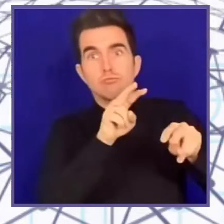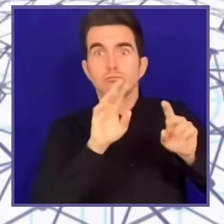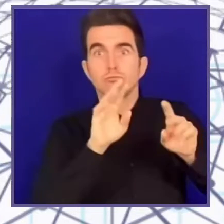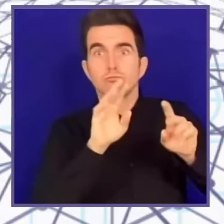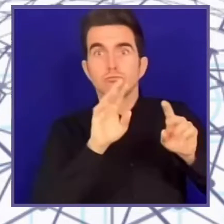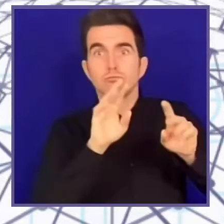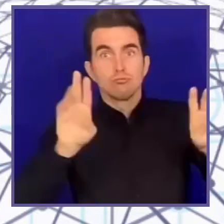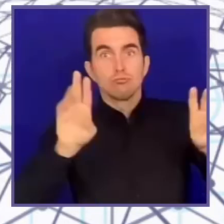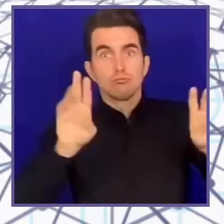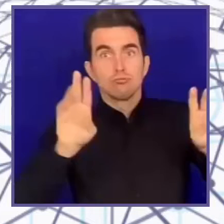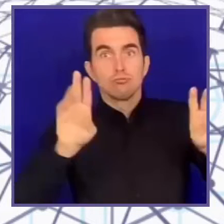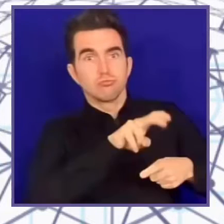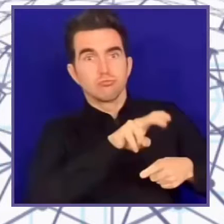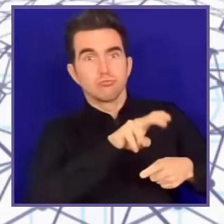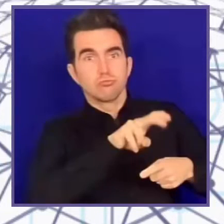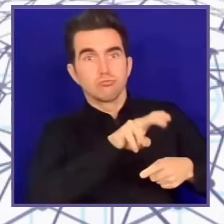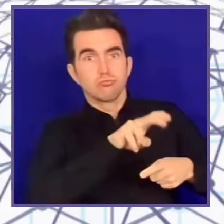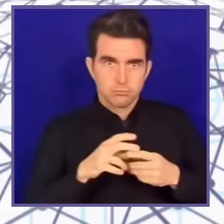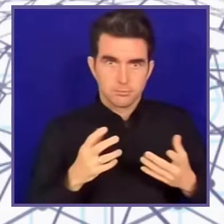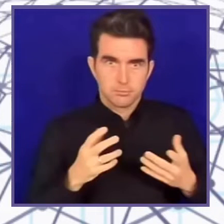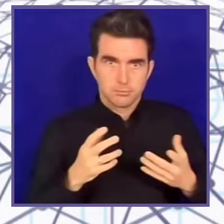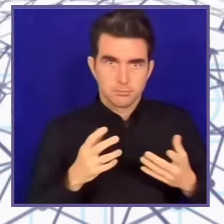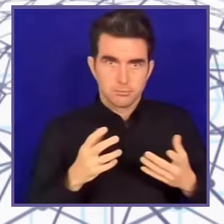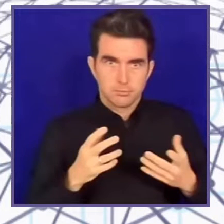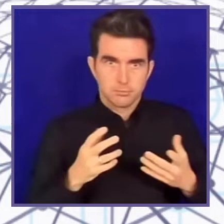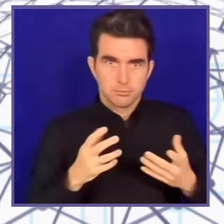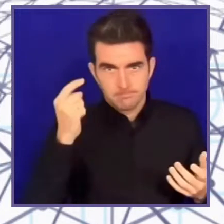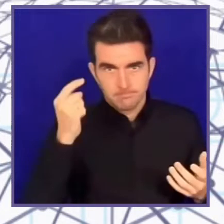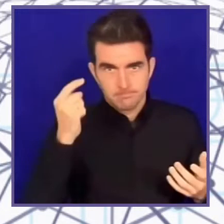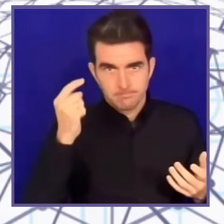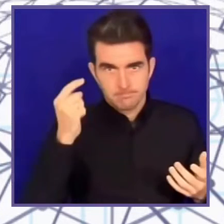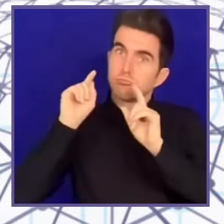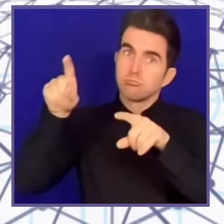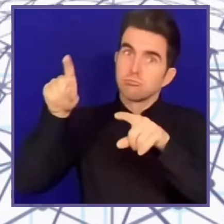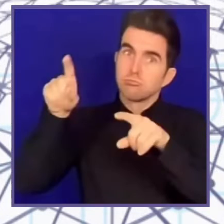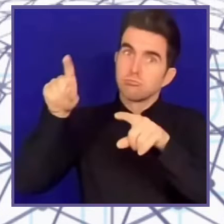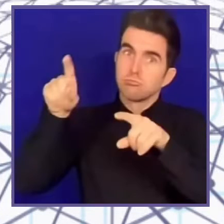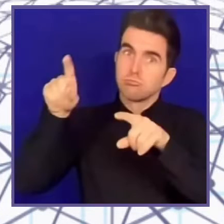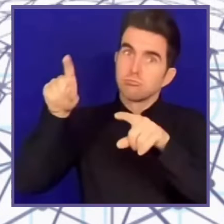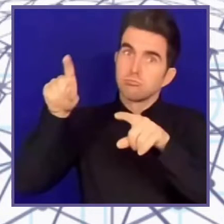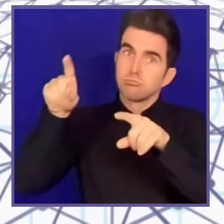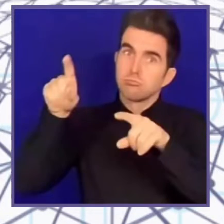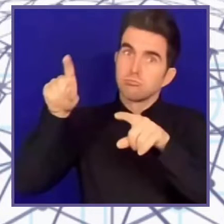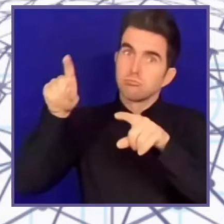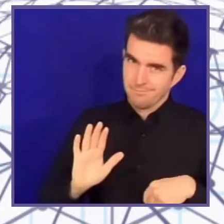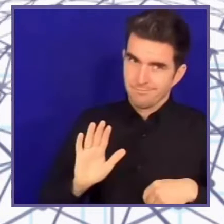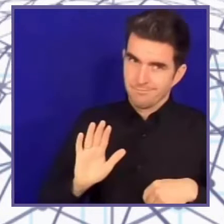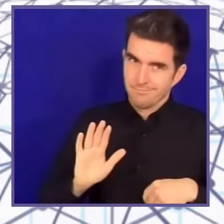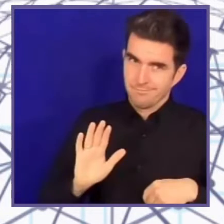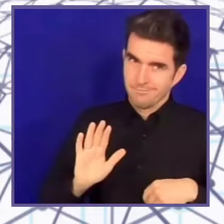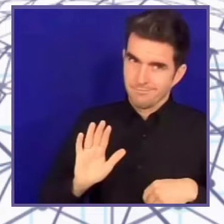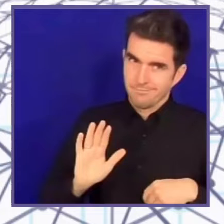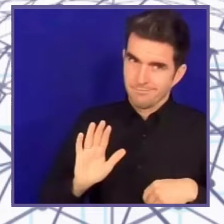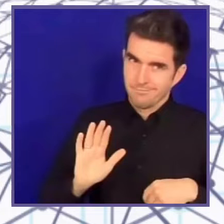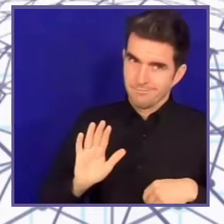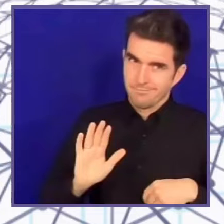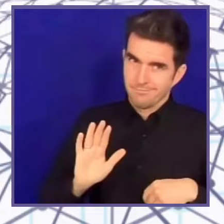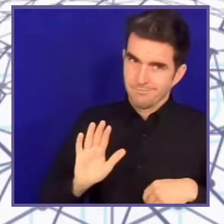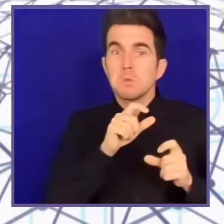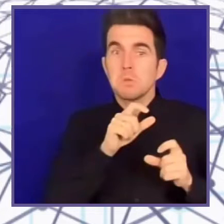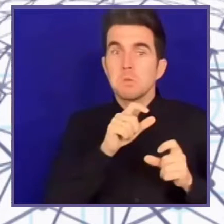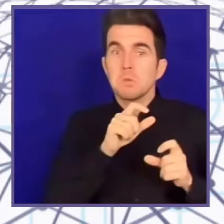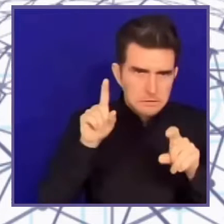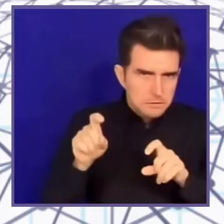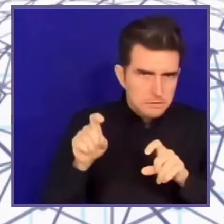somebody asked, how many people identify as disabled, I noticed that all of us who wear eyeglasses didn't raise